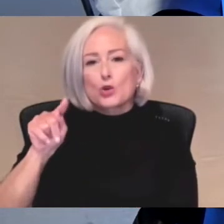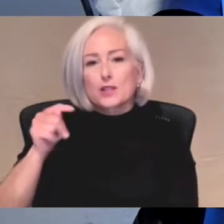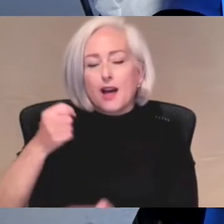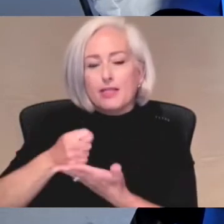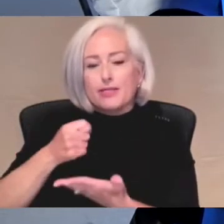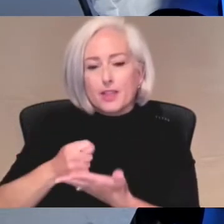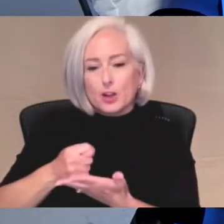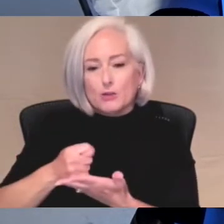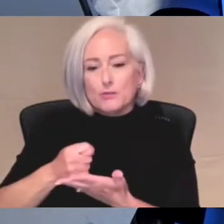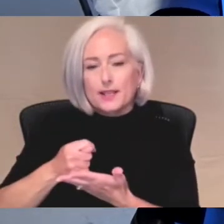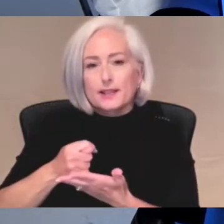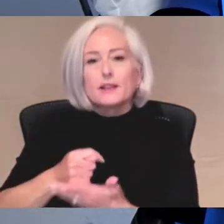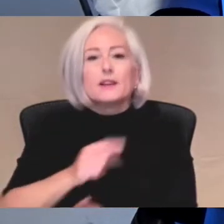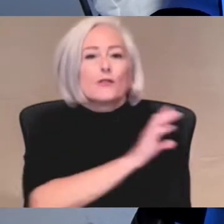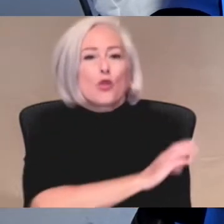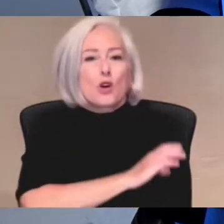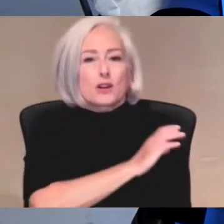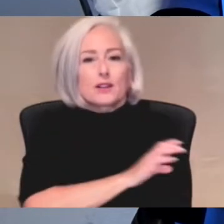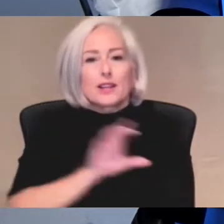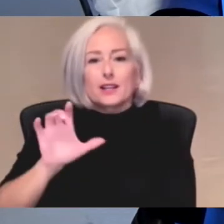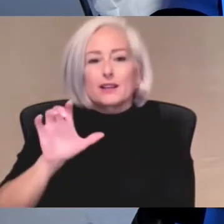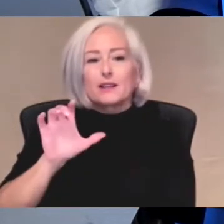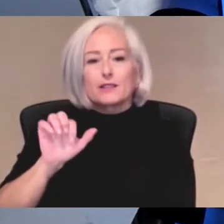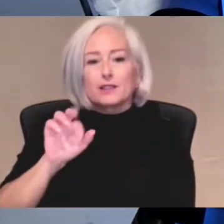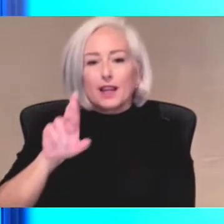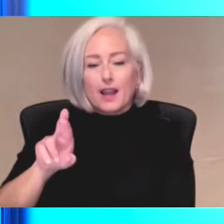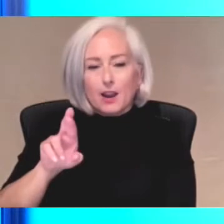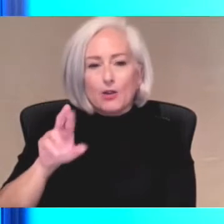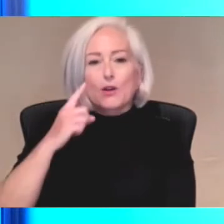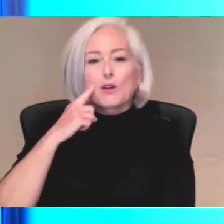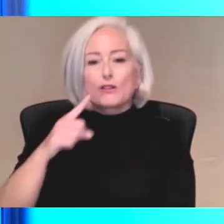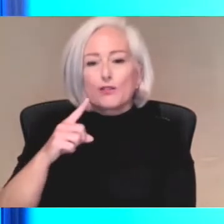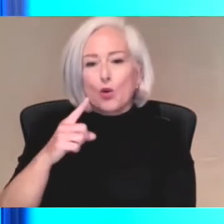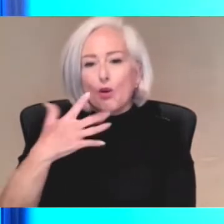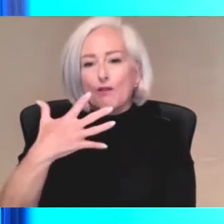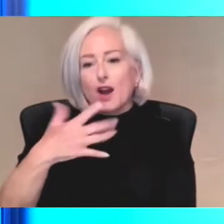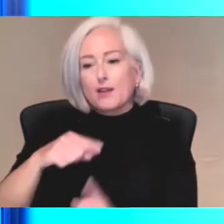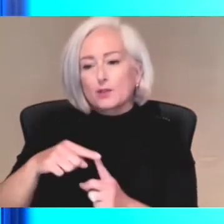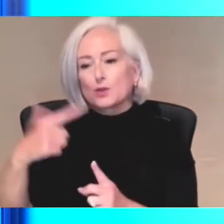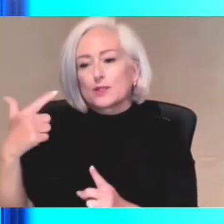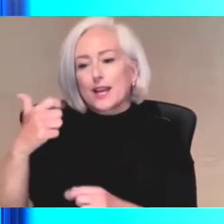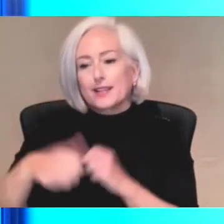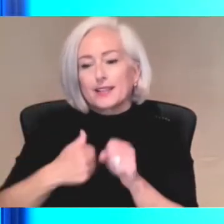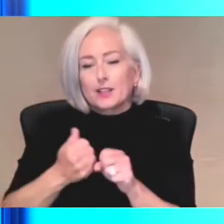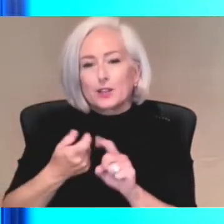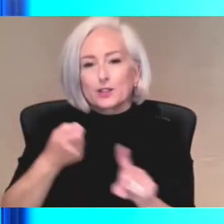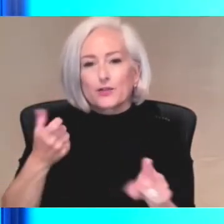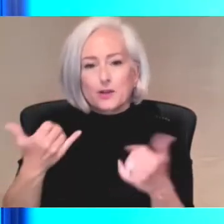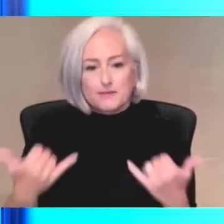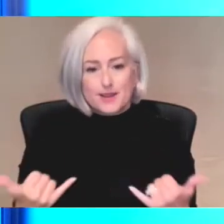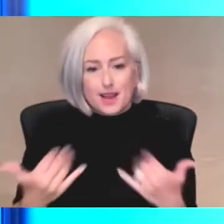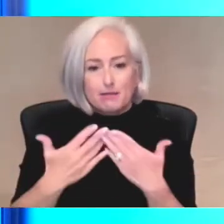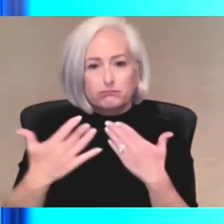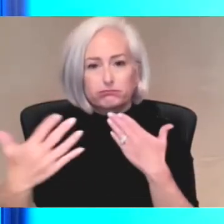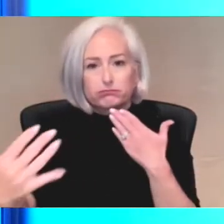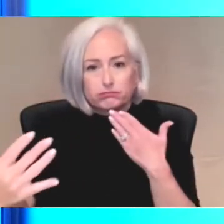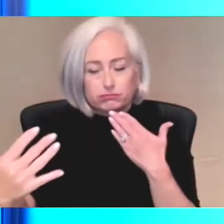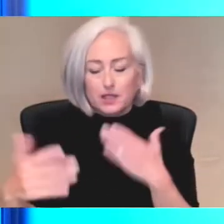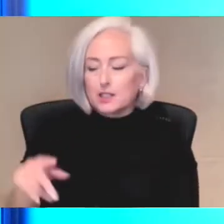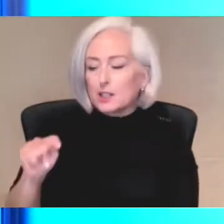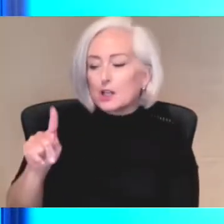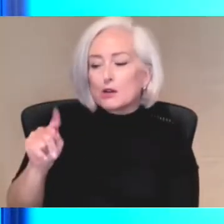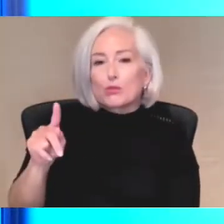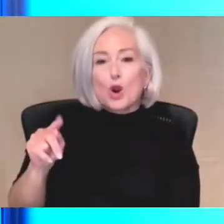over the next 5 to 10 years or so? So I think proton therapy has evolved significantly over the last 5 to 10